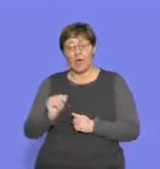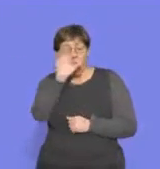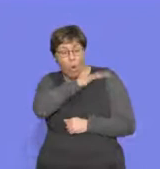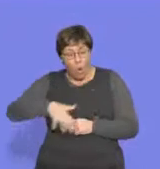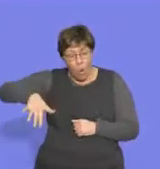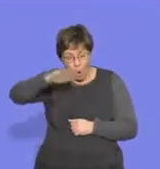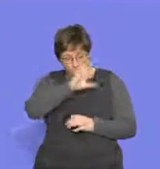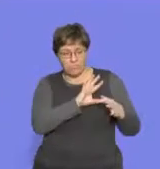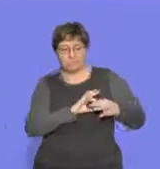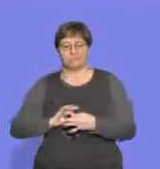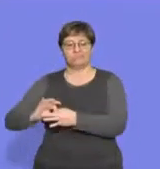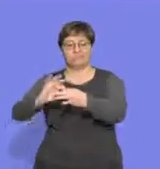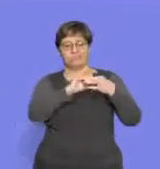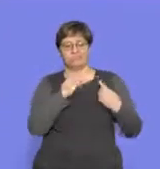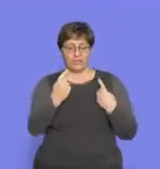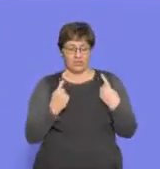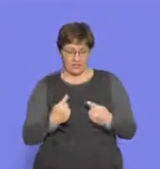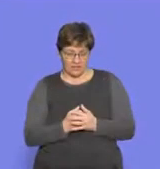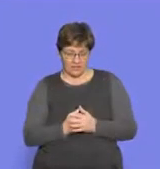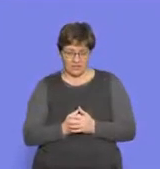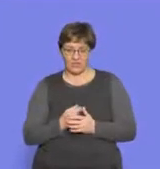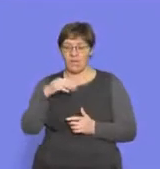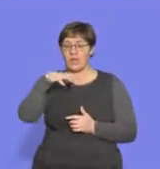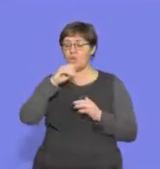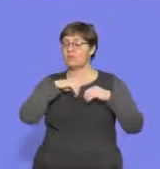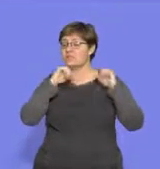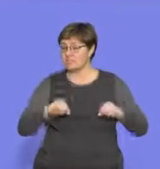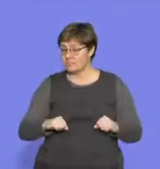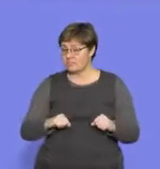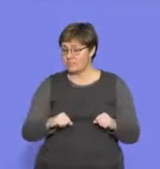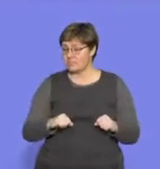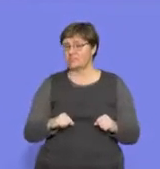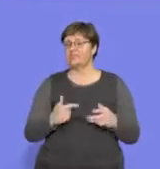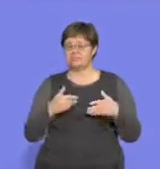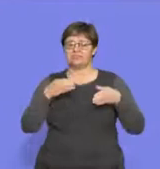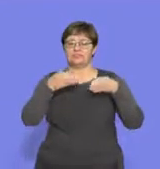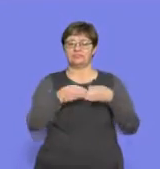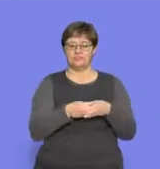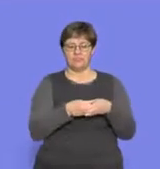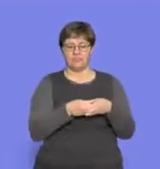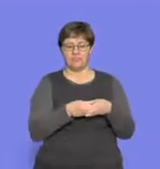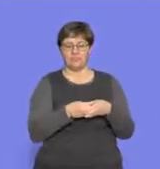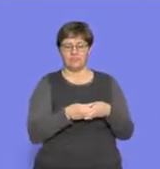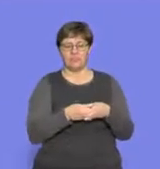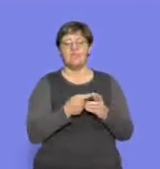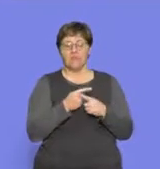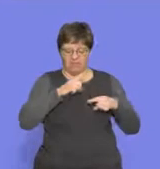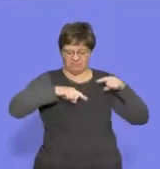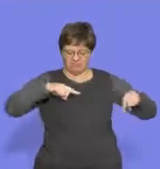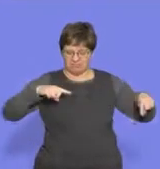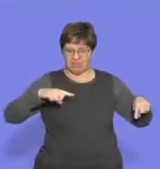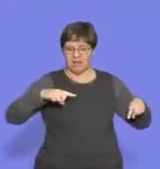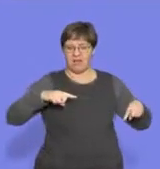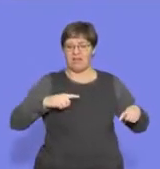collectively interact with each other. So an ecosystem is a smaller component which has a variety of